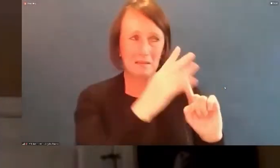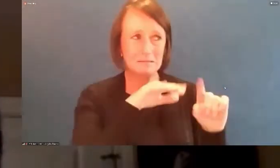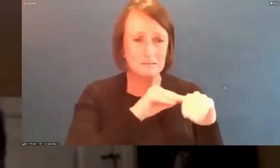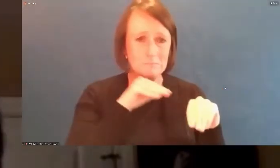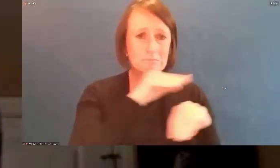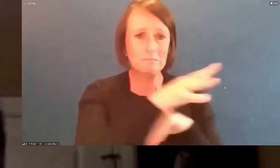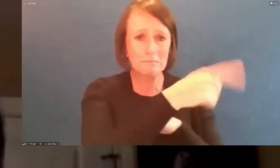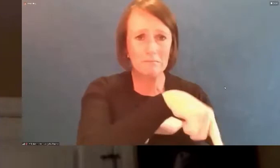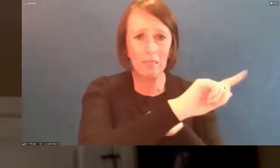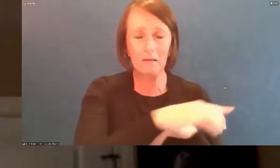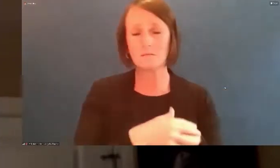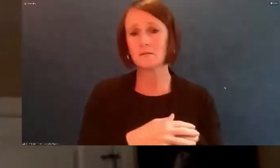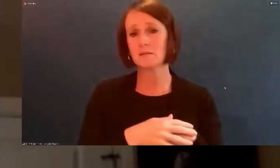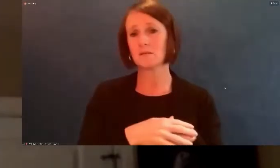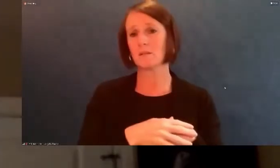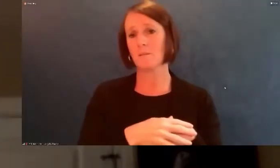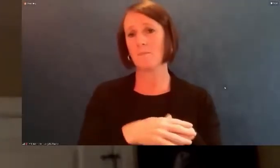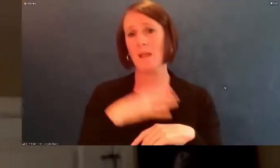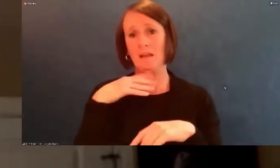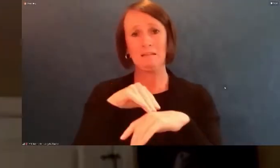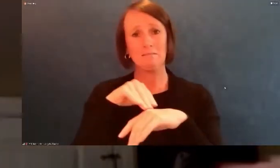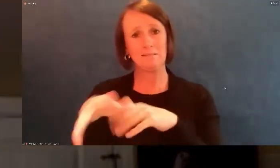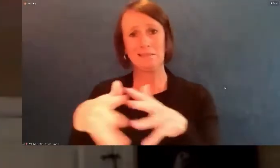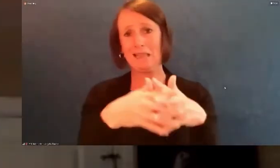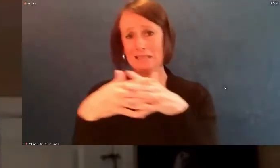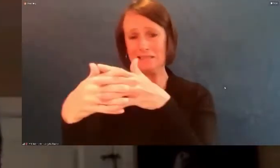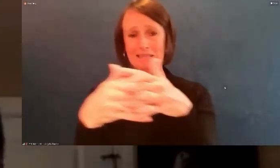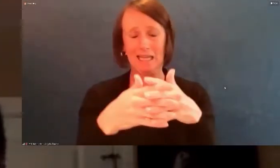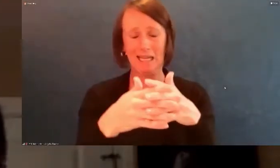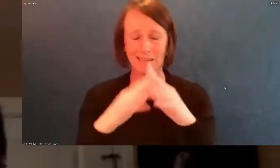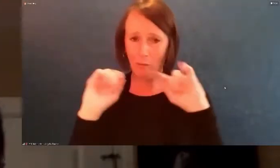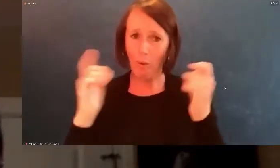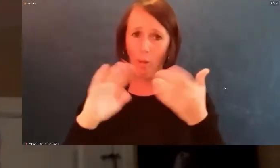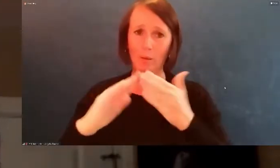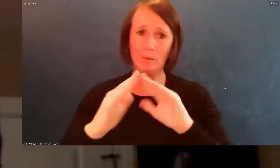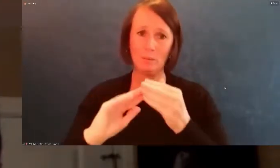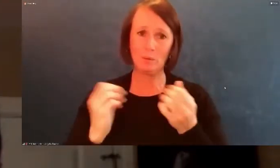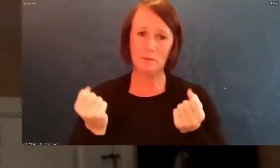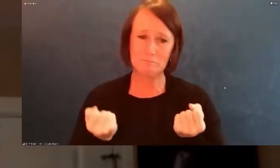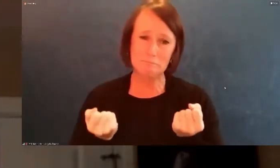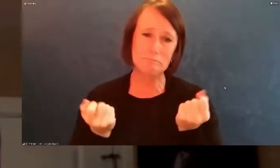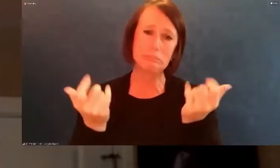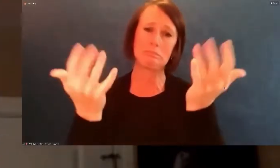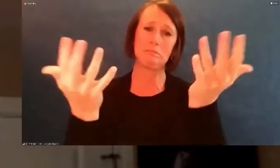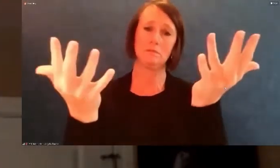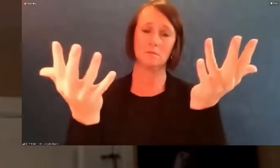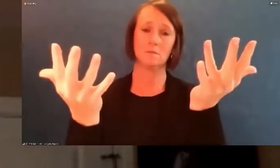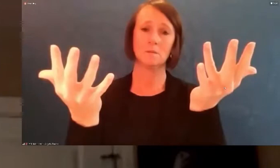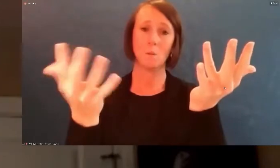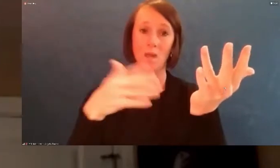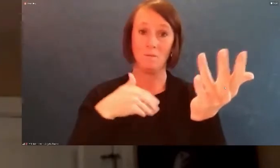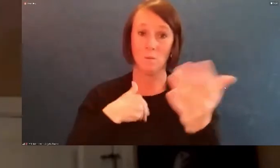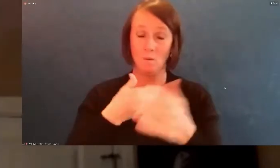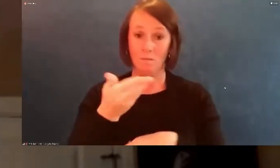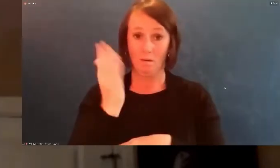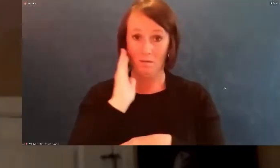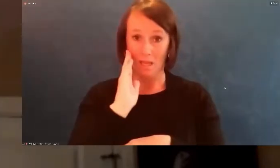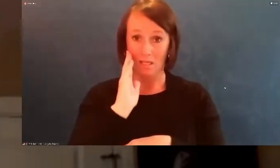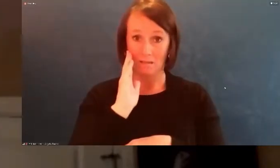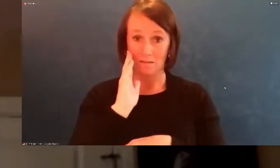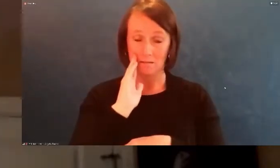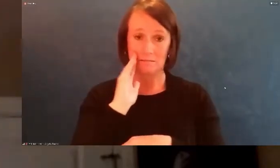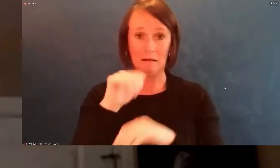in the States and in the West Coast and all the communities affected by forest fire smoke. We have to give thanks.